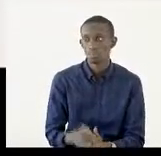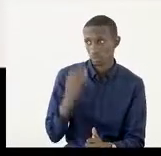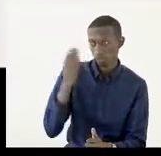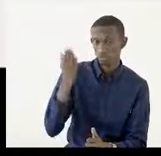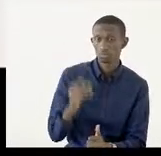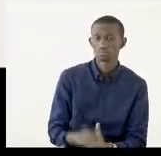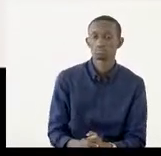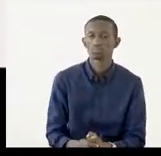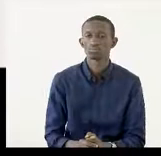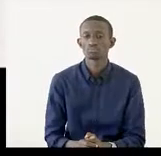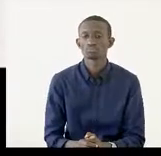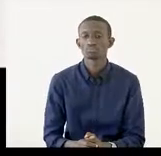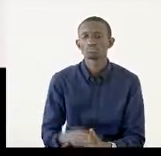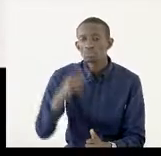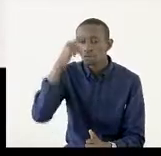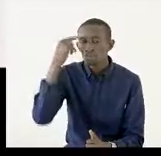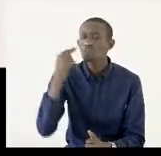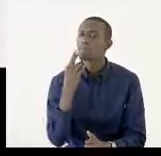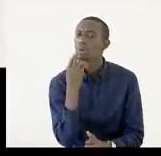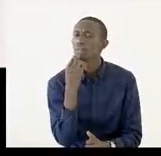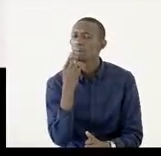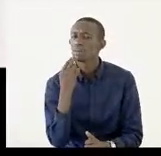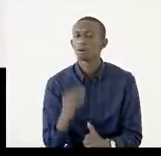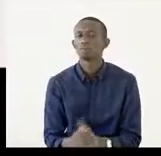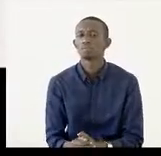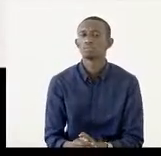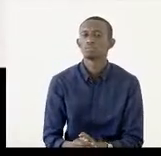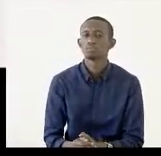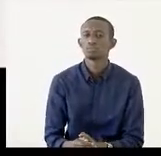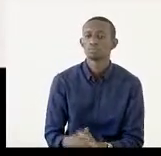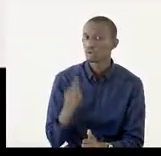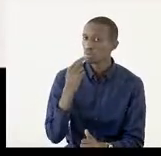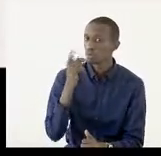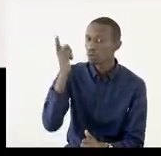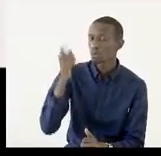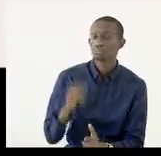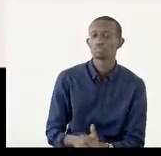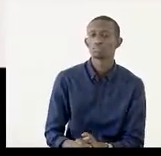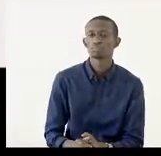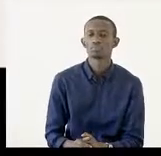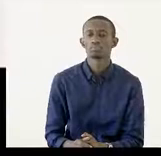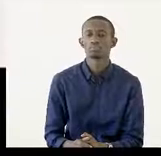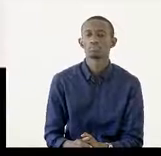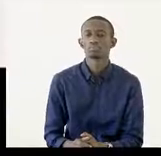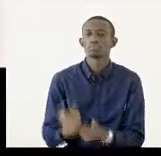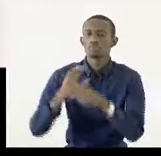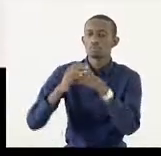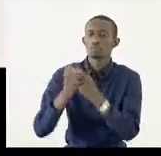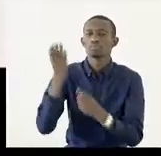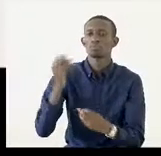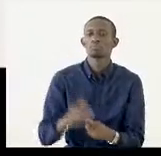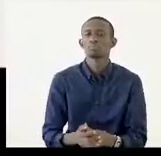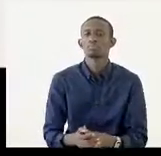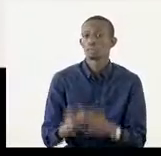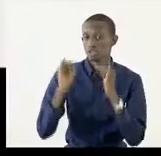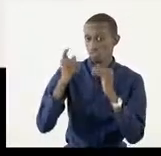the observation is because of the red precipitate. This red precipitate is formed